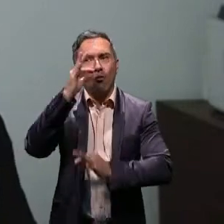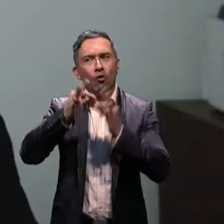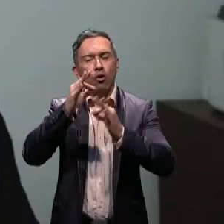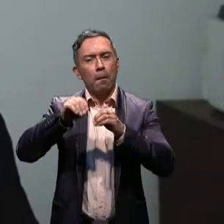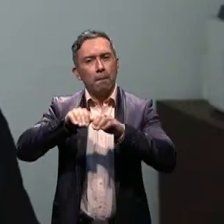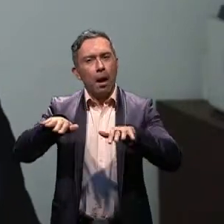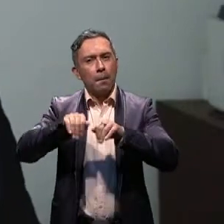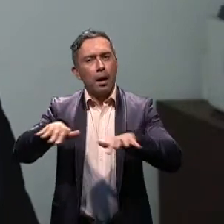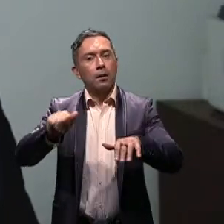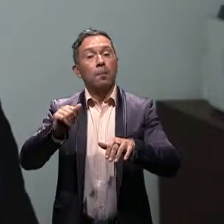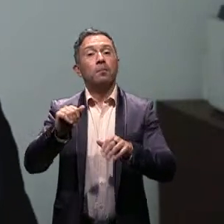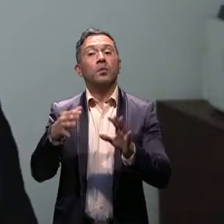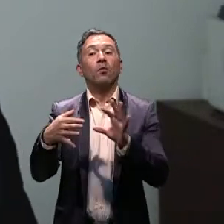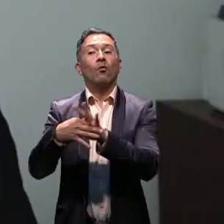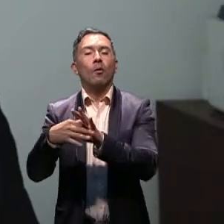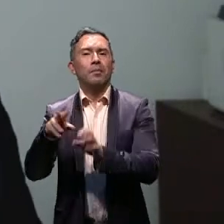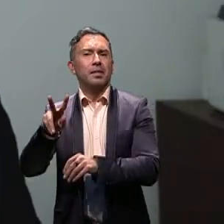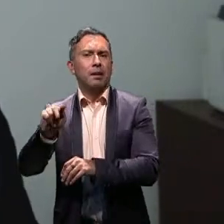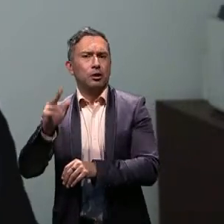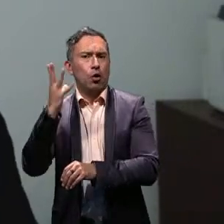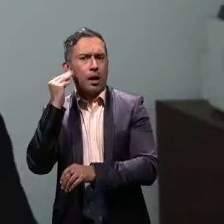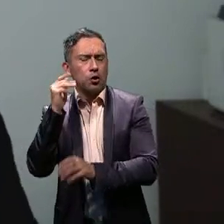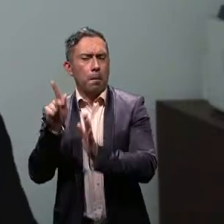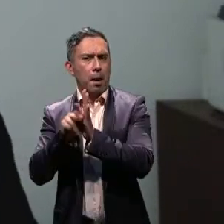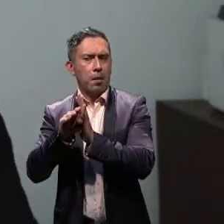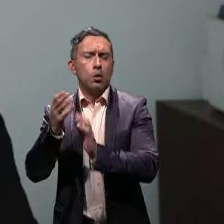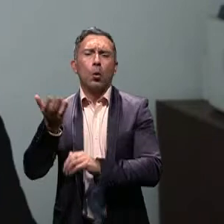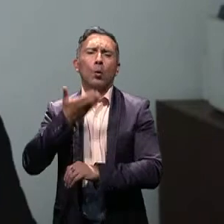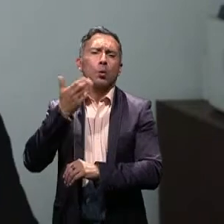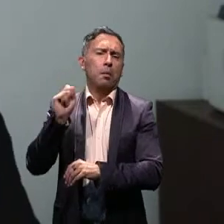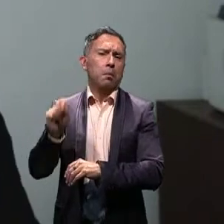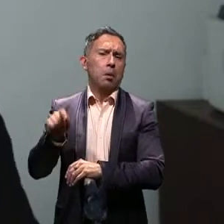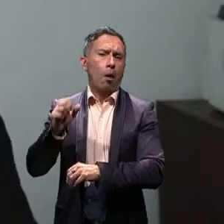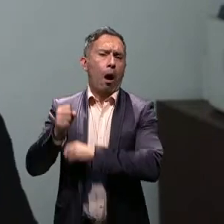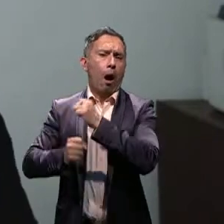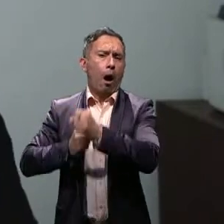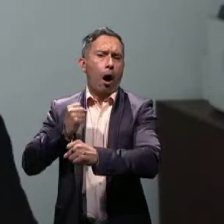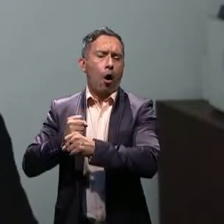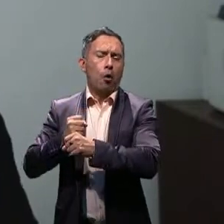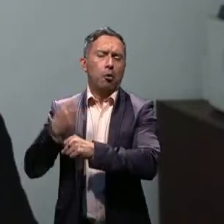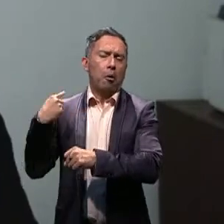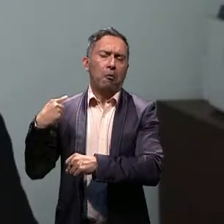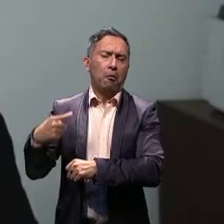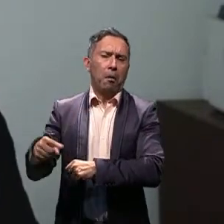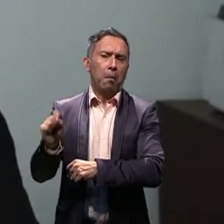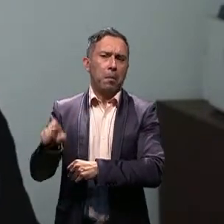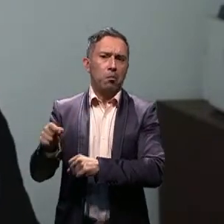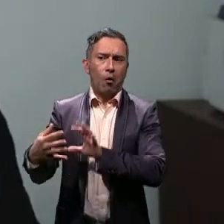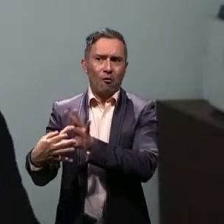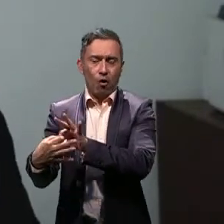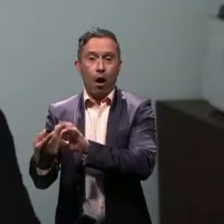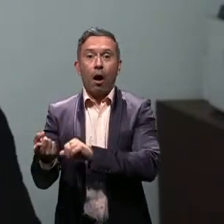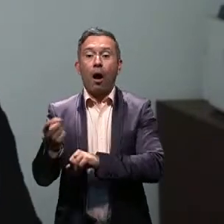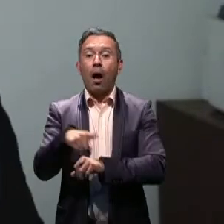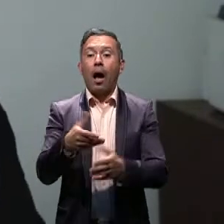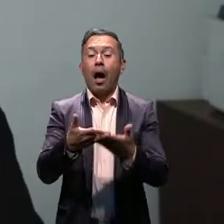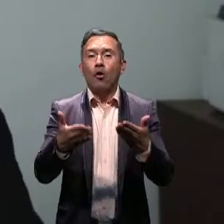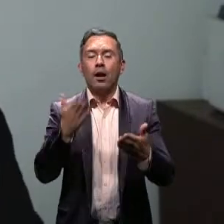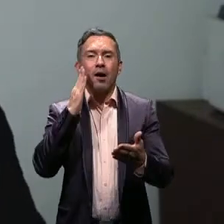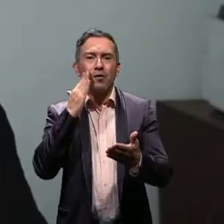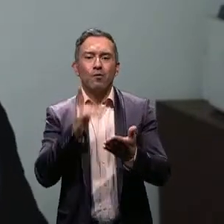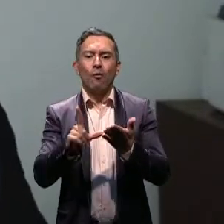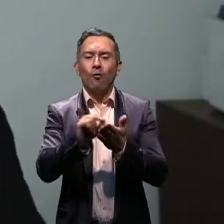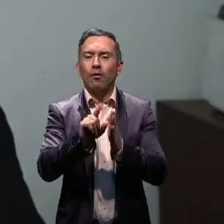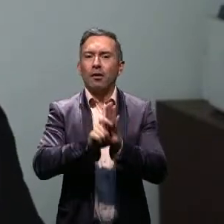very hard with the social media and the media. I mean, the traditional media as the new digital media, which are a communication